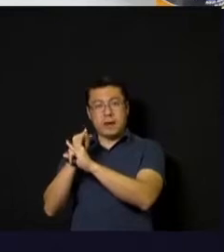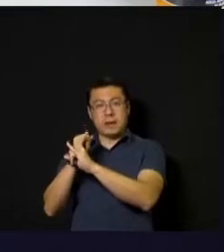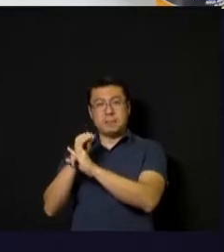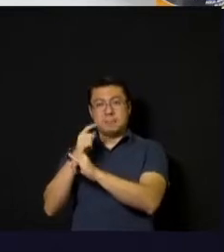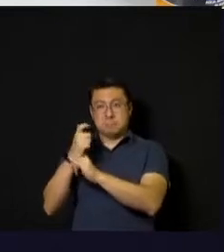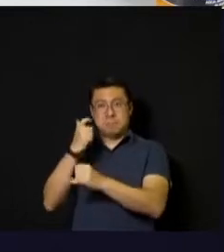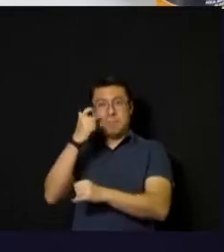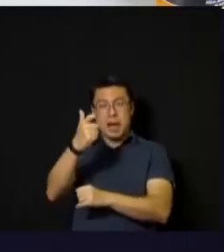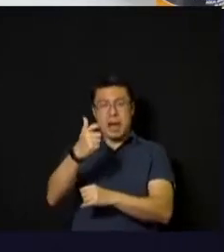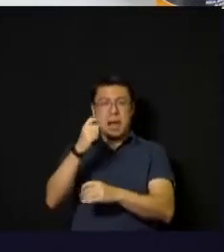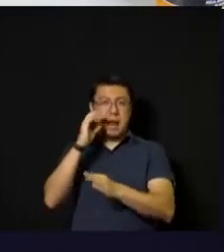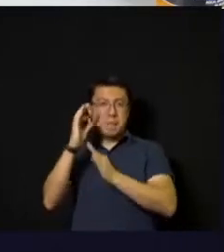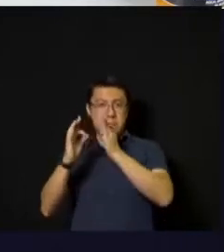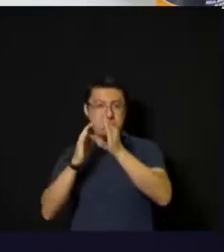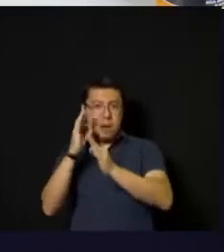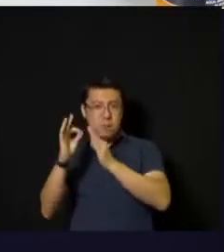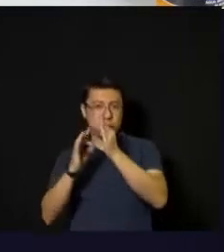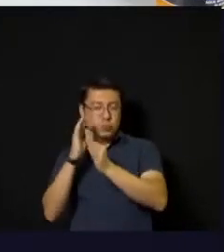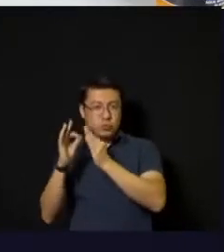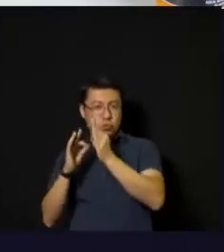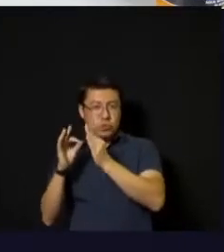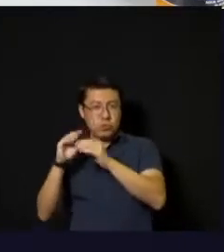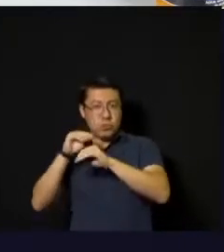about paying for